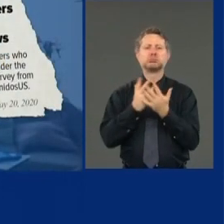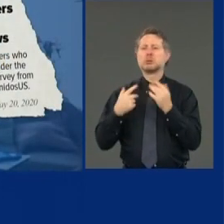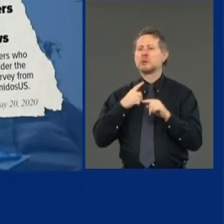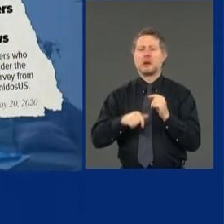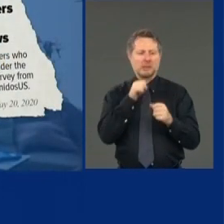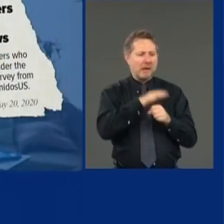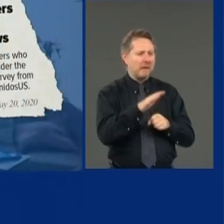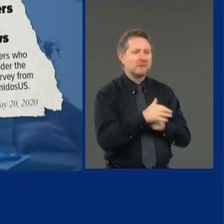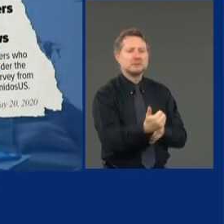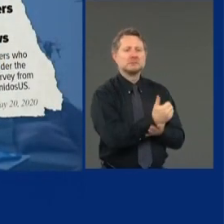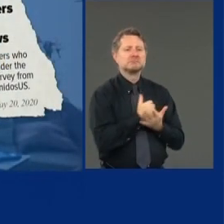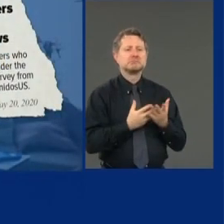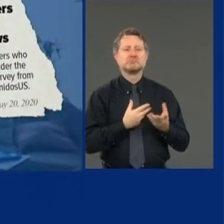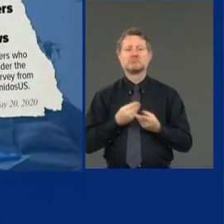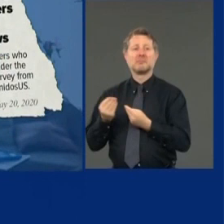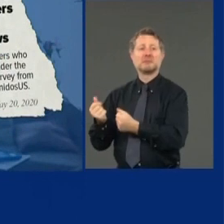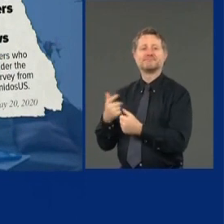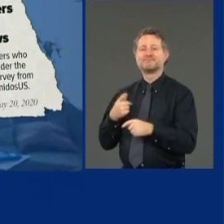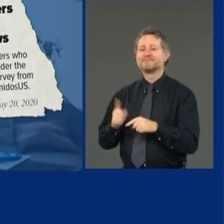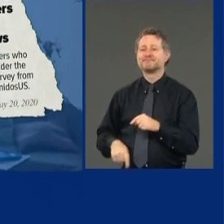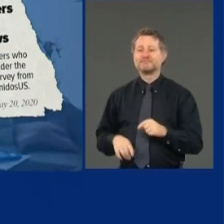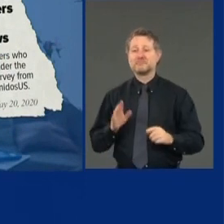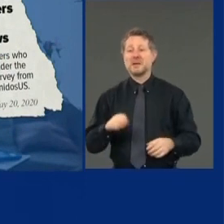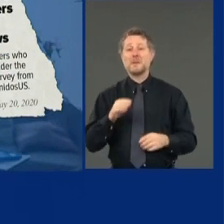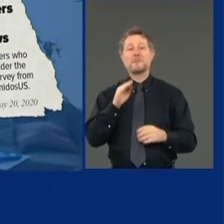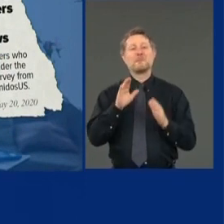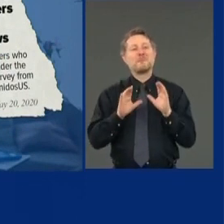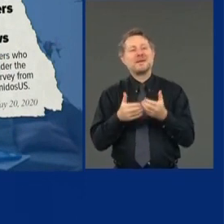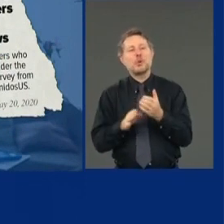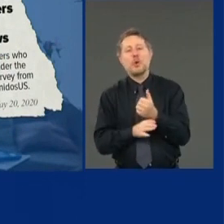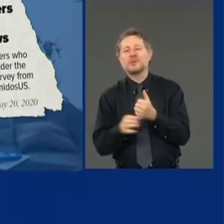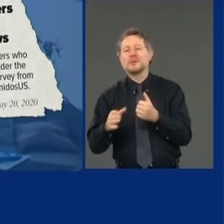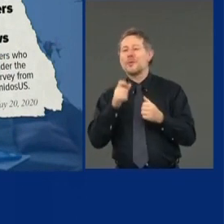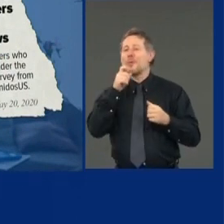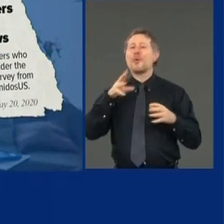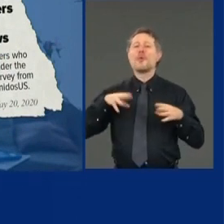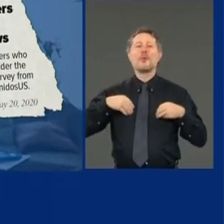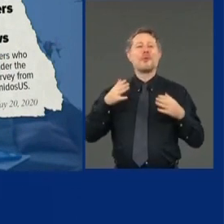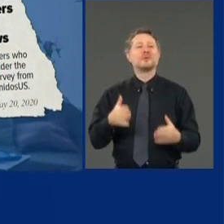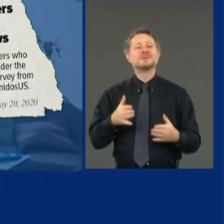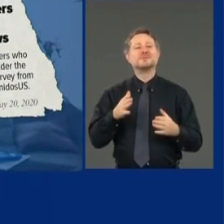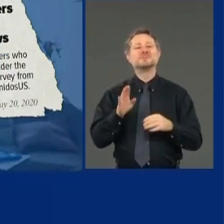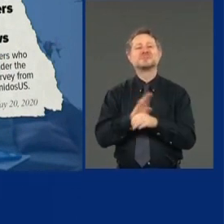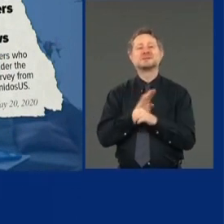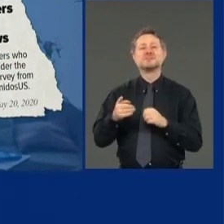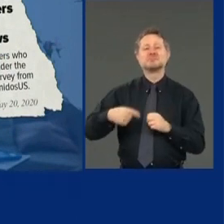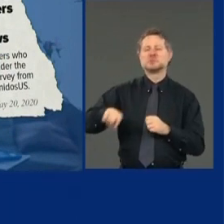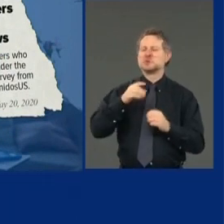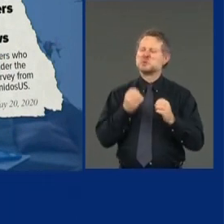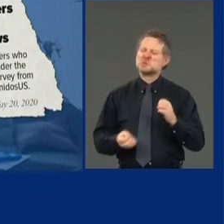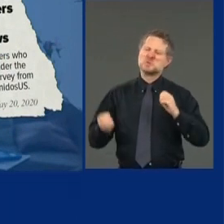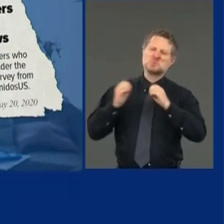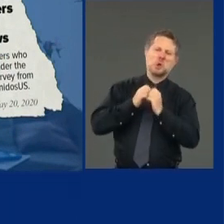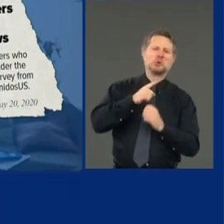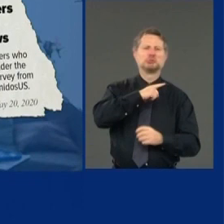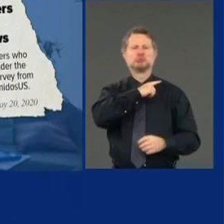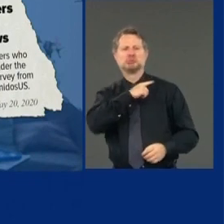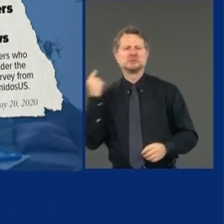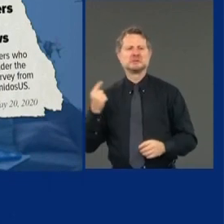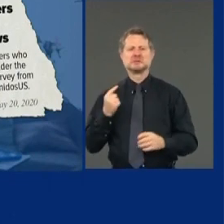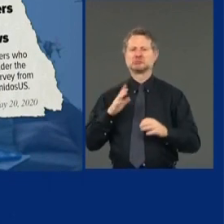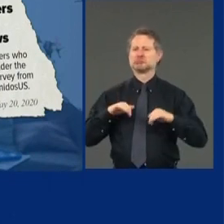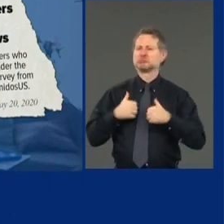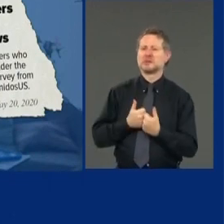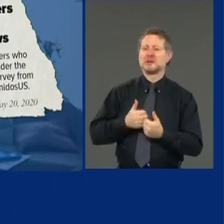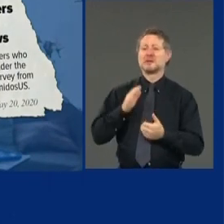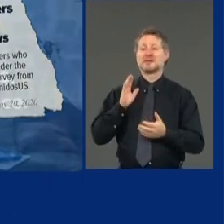whatsoever. Minority-owned businesses face a far greater risk and have received less